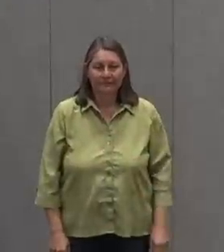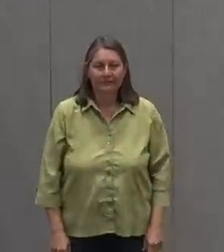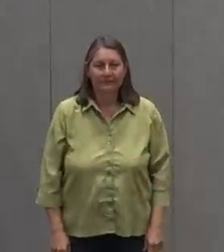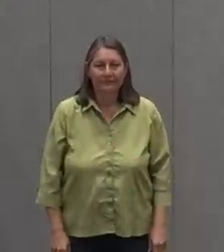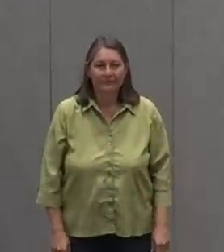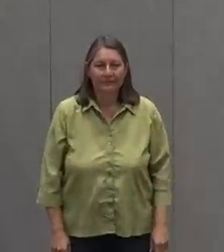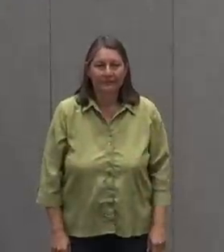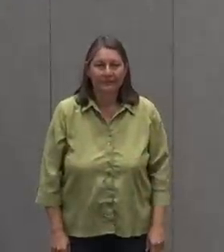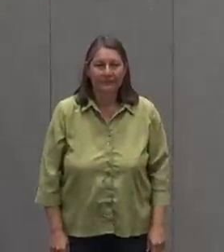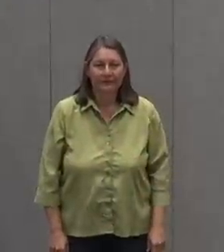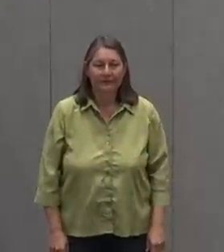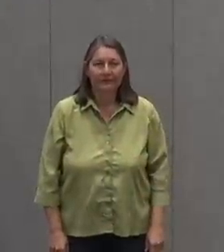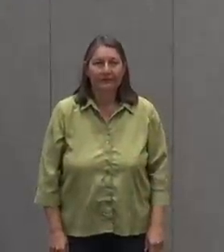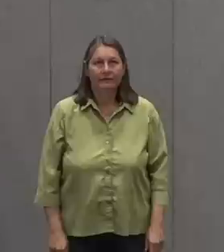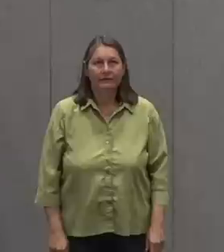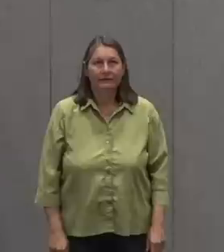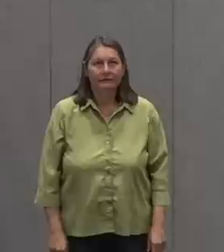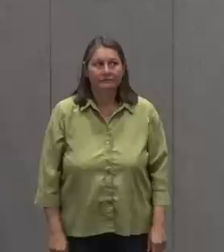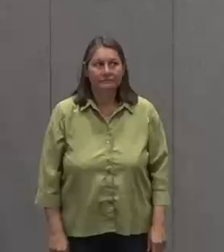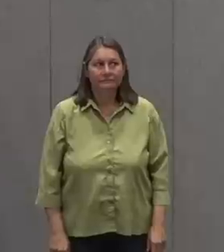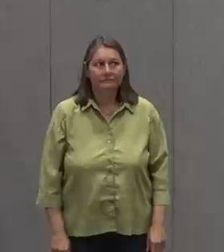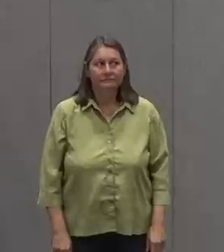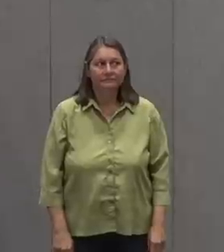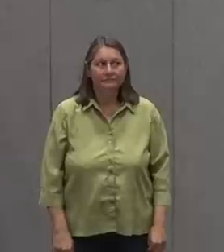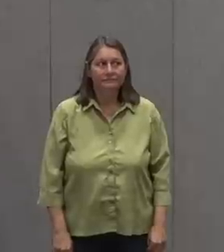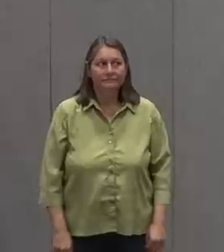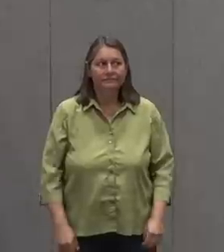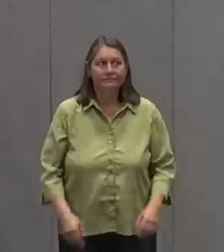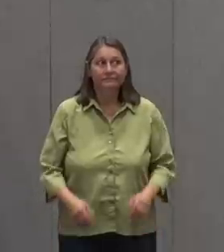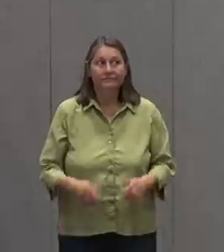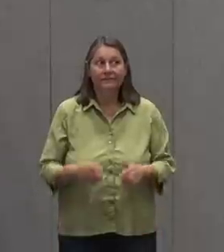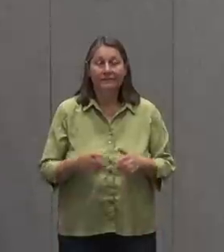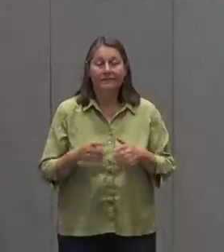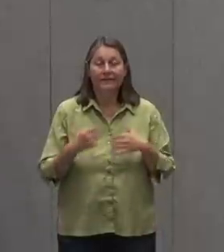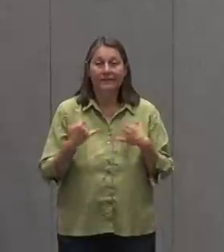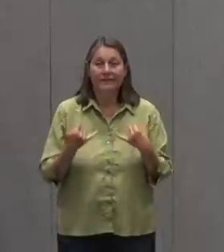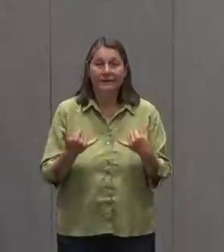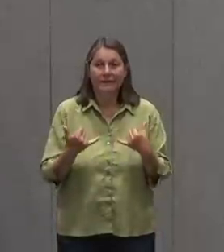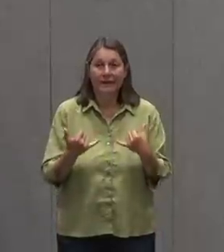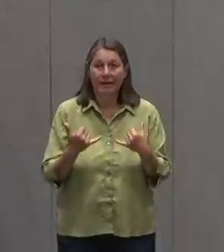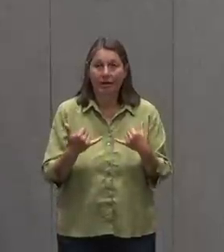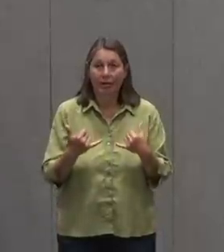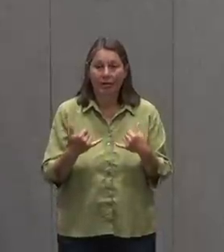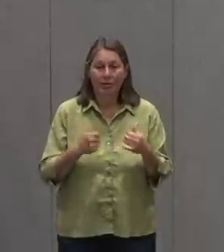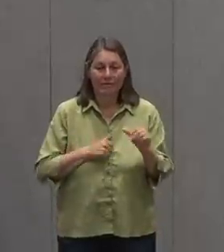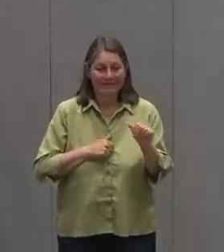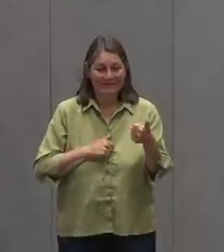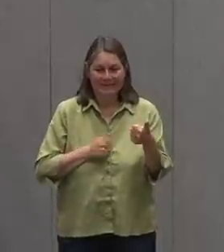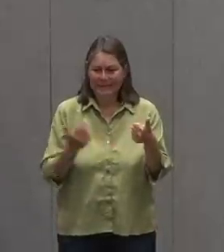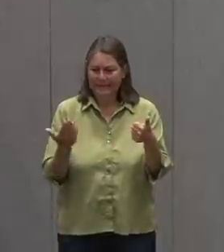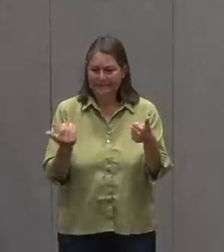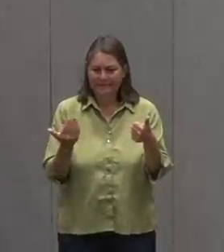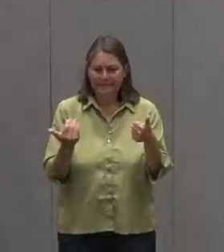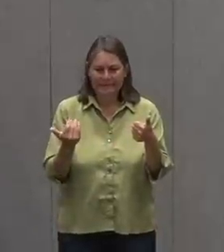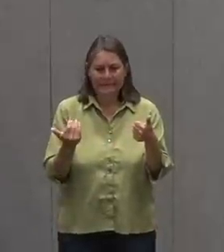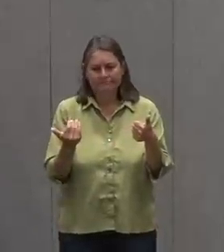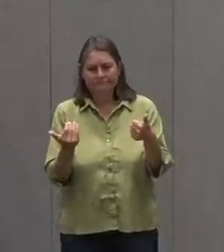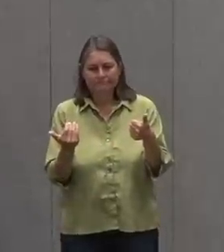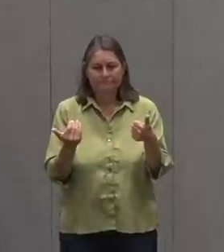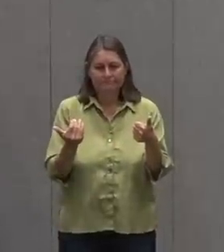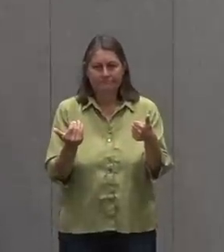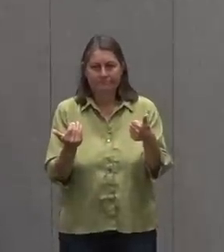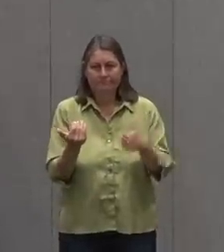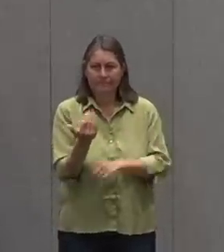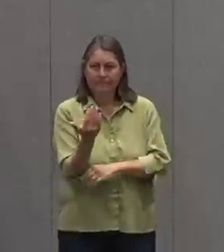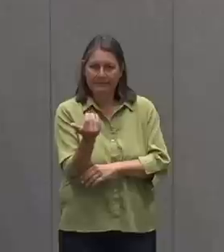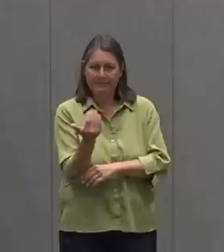Okay. If I'm thinking that correctly, right? Okay. And then now we have a 10 and a 15. So our